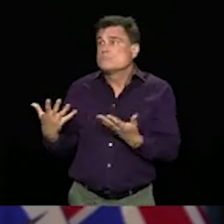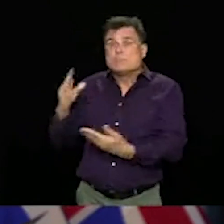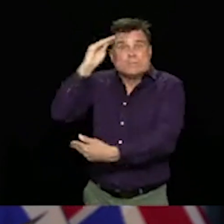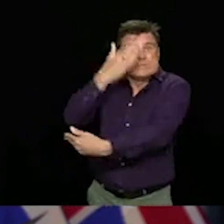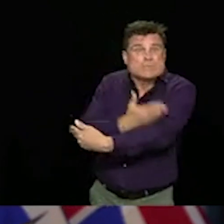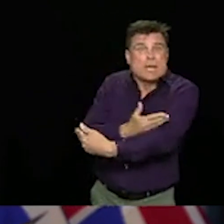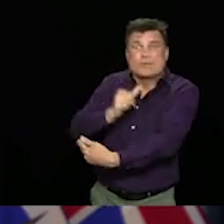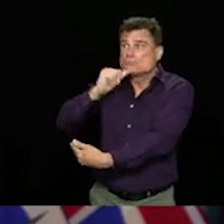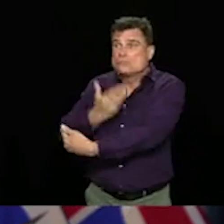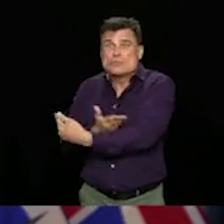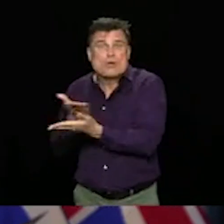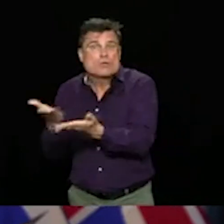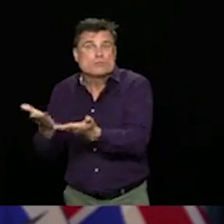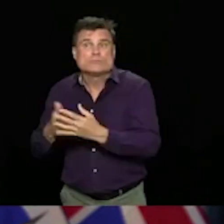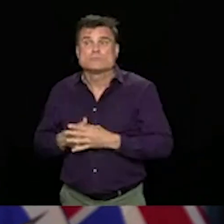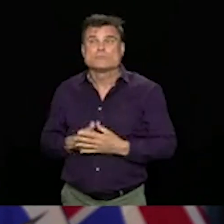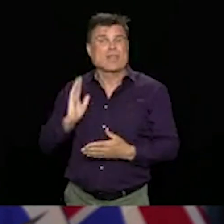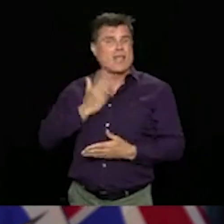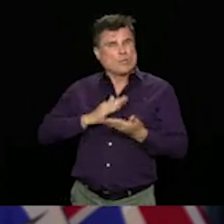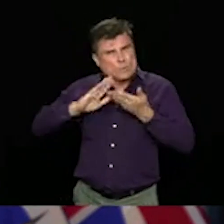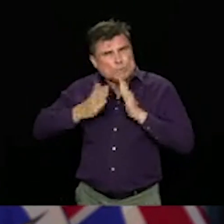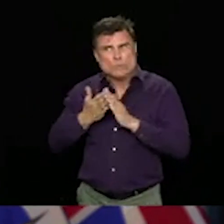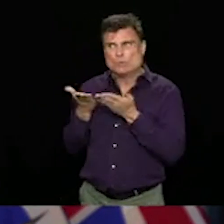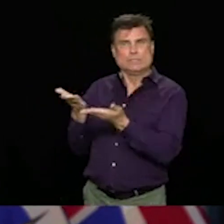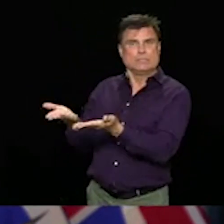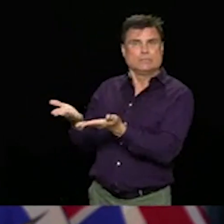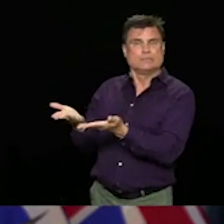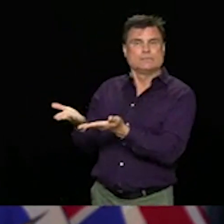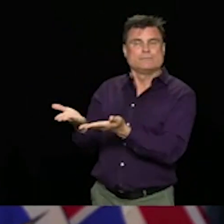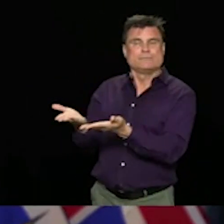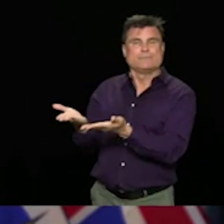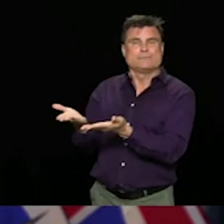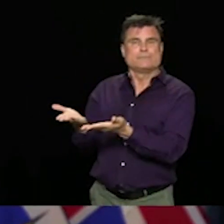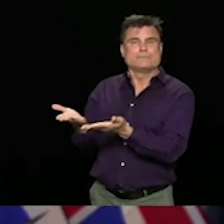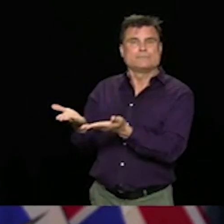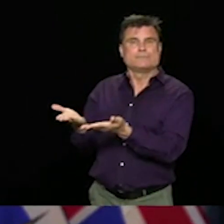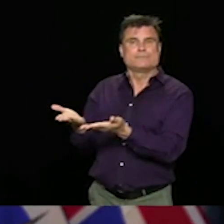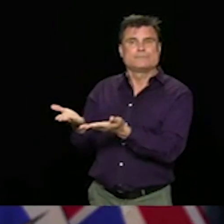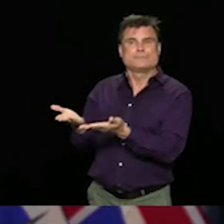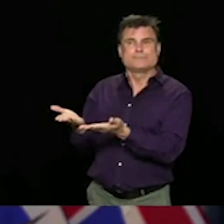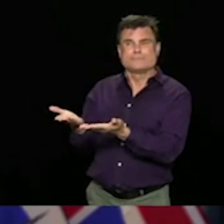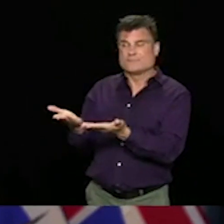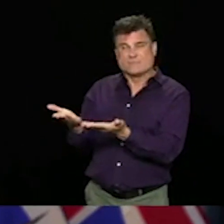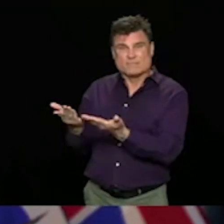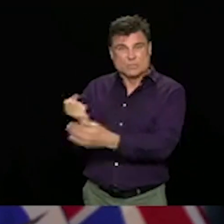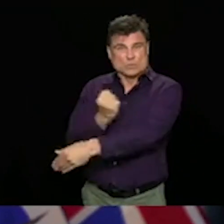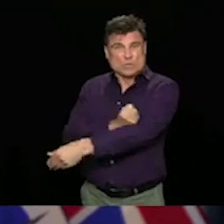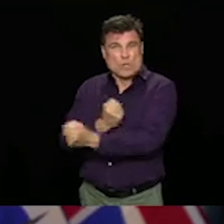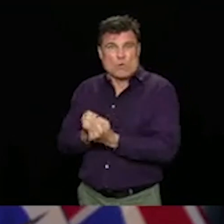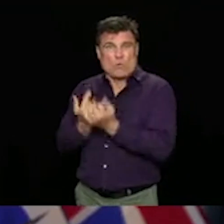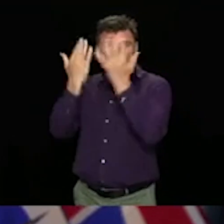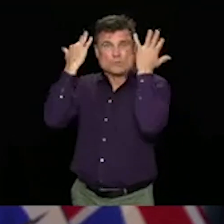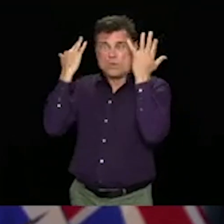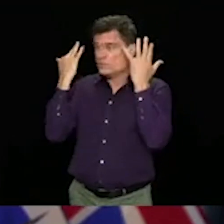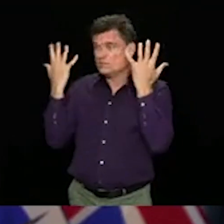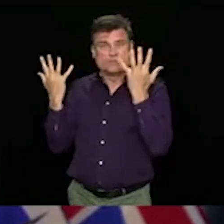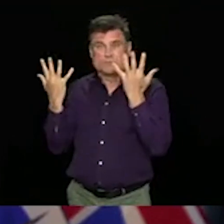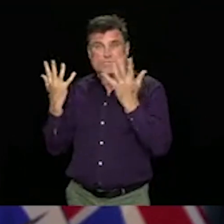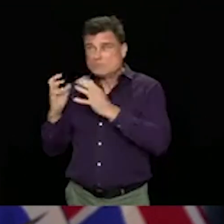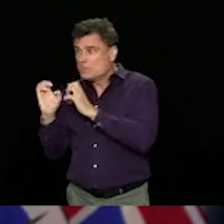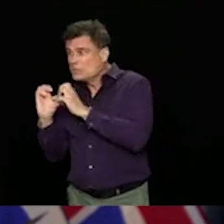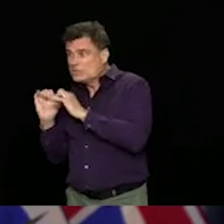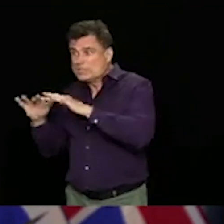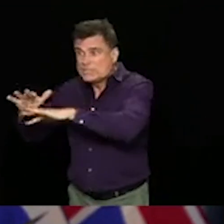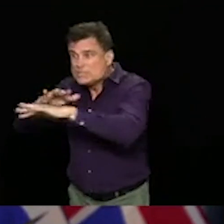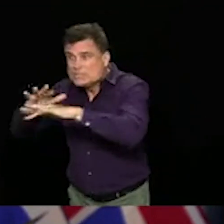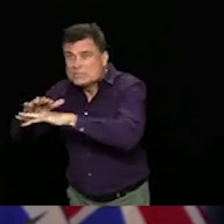And the extent and challenges of these crises that we are facing, both the overdose crises and on top of that, the COVID-19